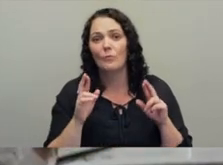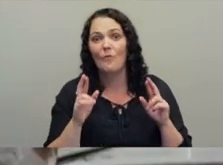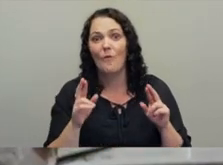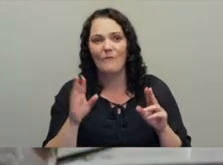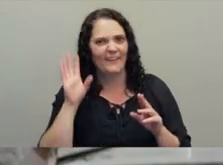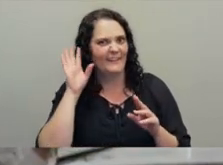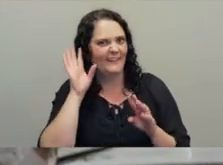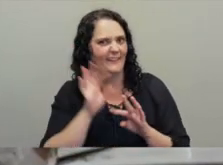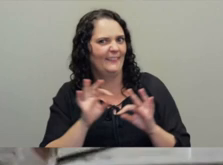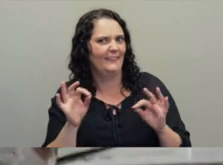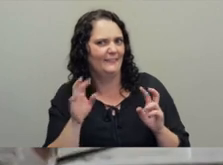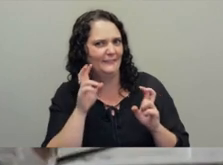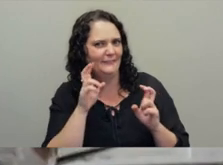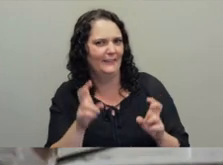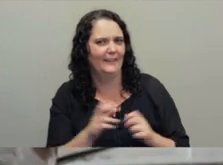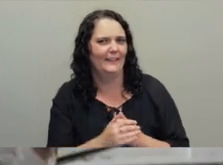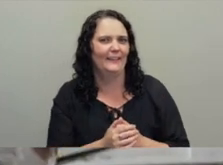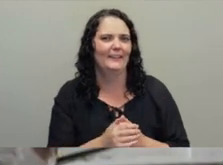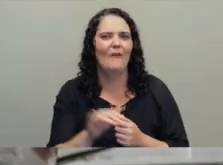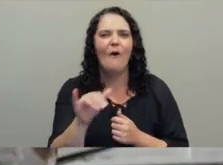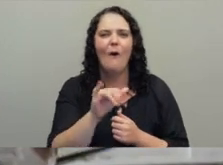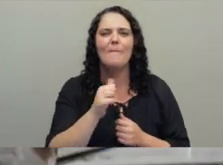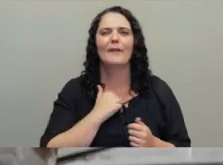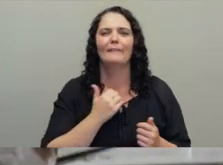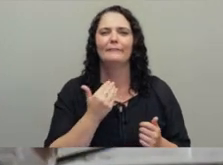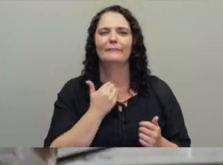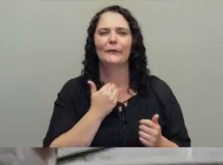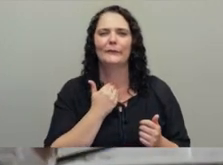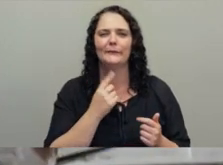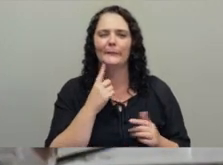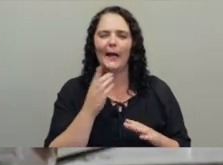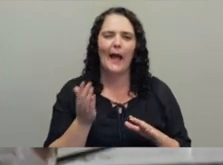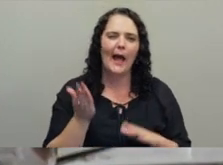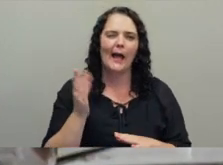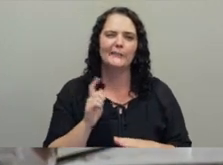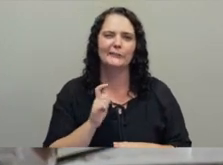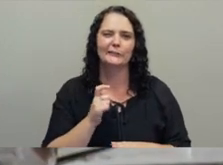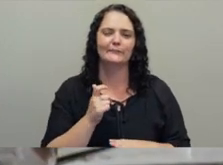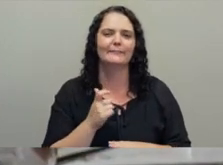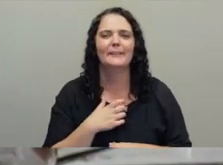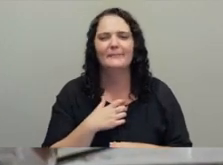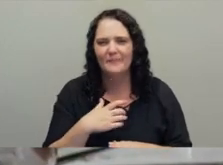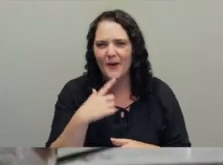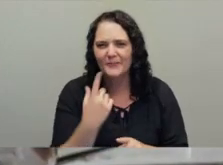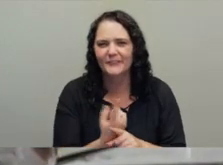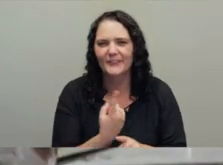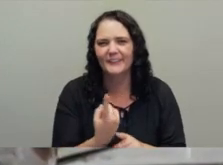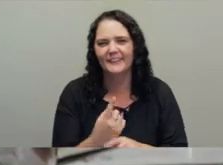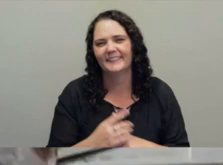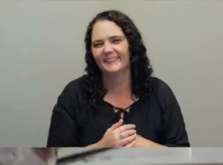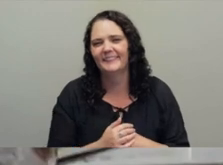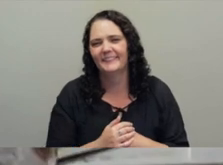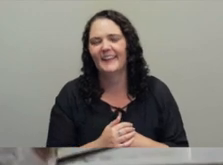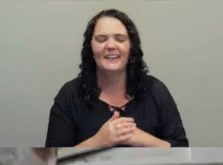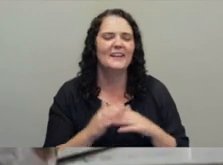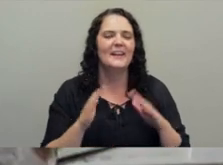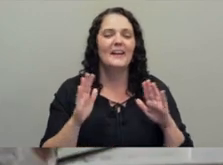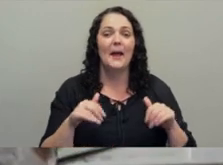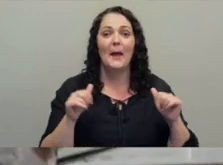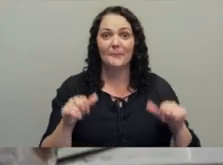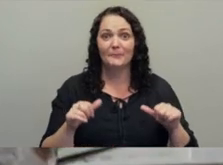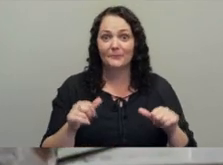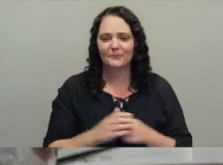be too loud. You might hear me pitch up my voice a little bit every time the train goes by, especially if a diesel goes by. But hopefully that'll be all right for